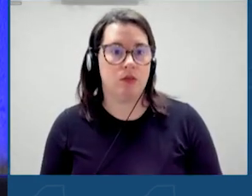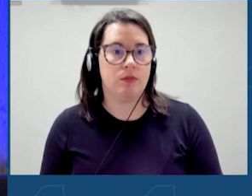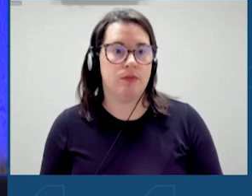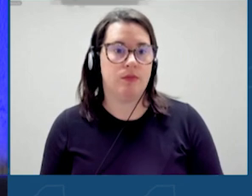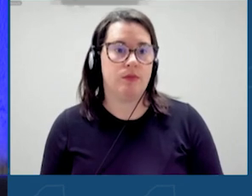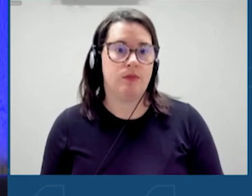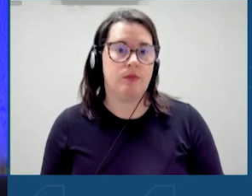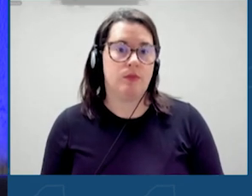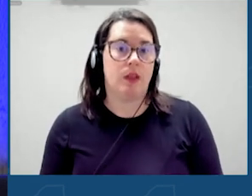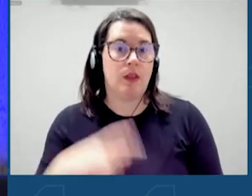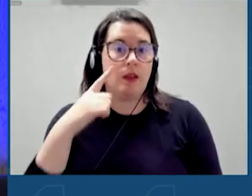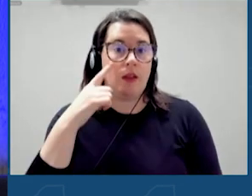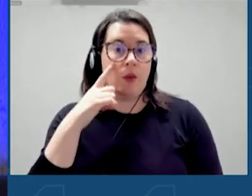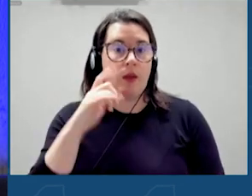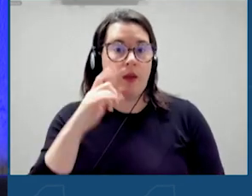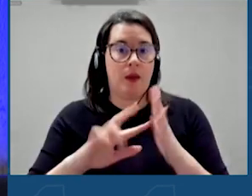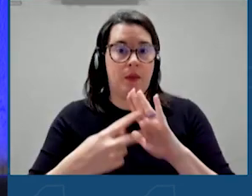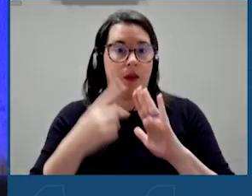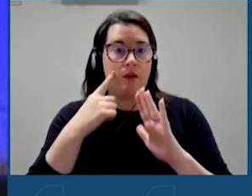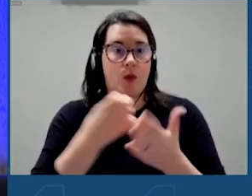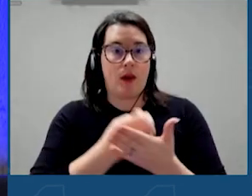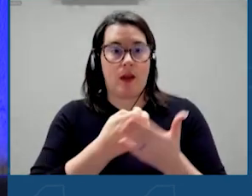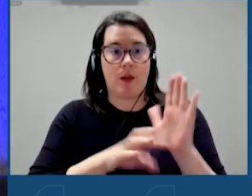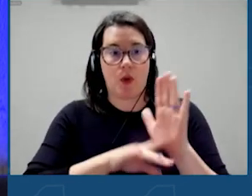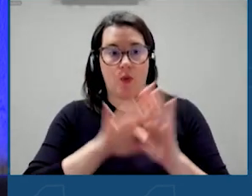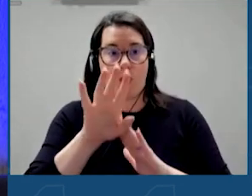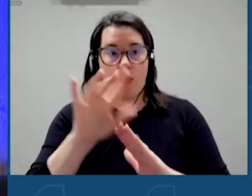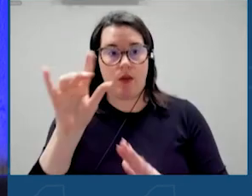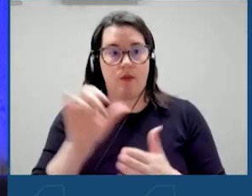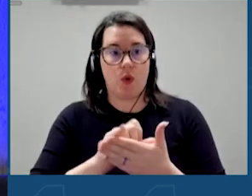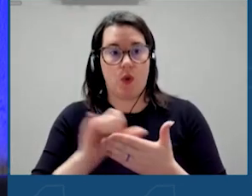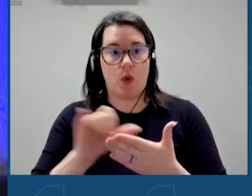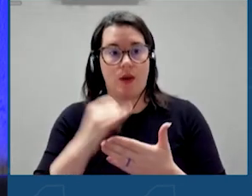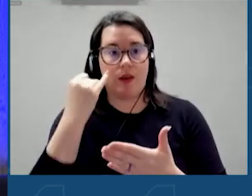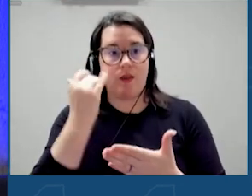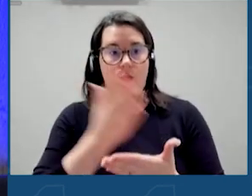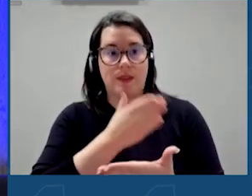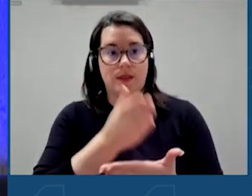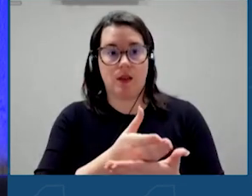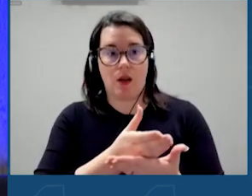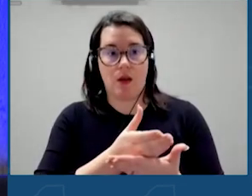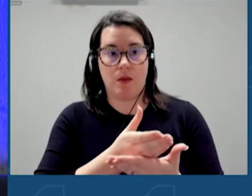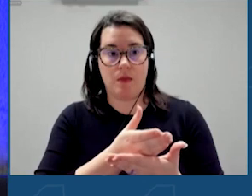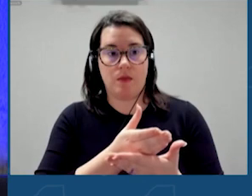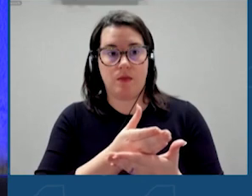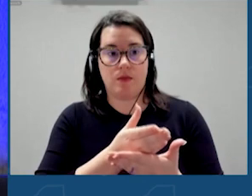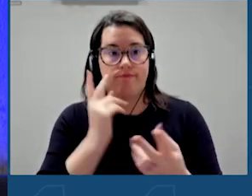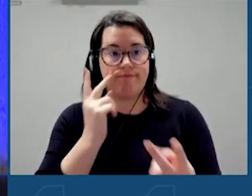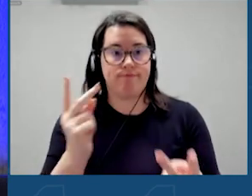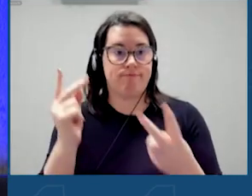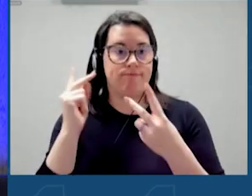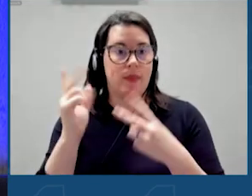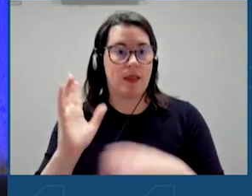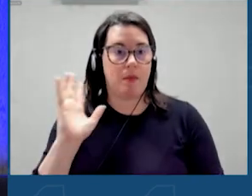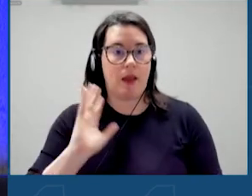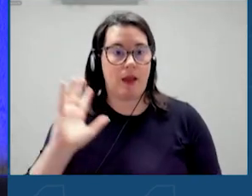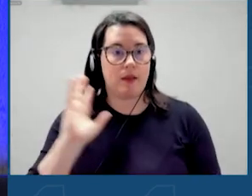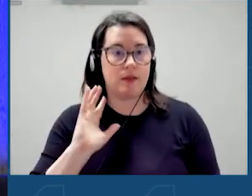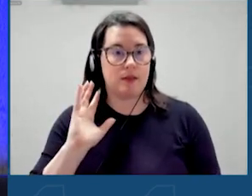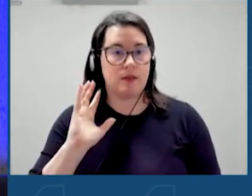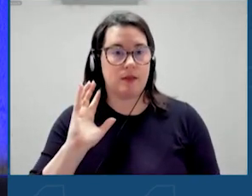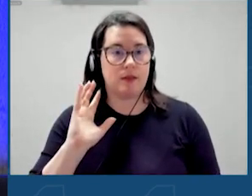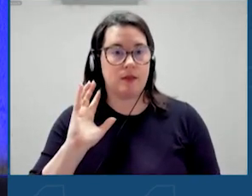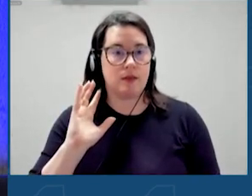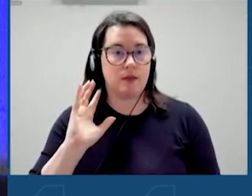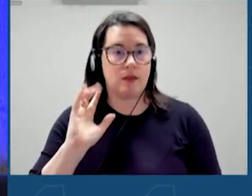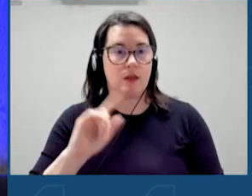And think about what that could mean for the economic growth of New York if we stop miring in the past, letting the old ways be the